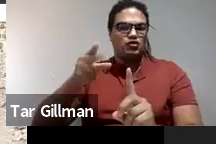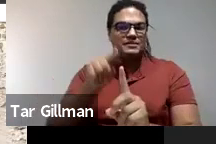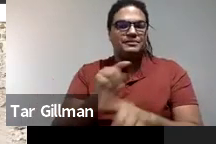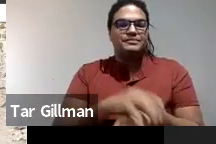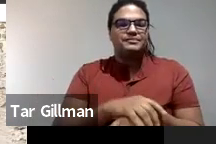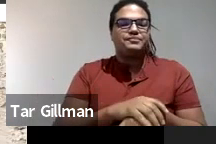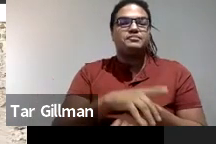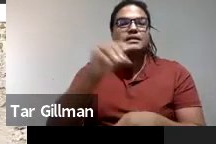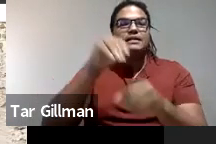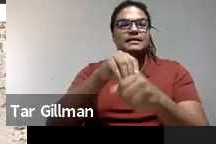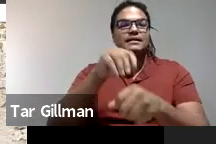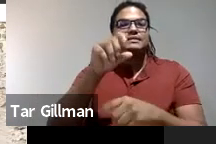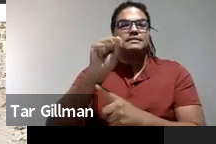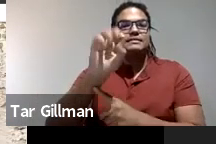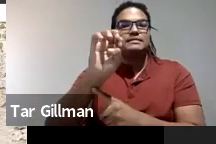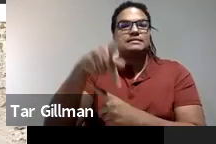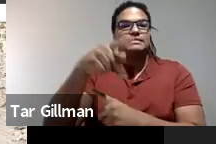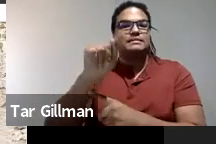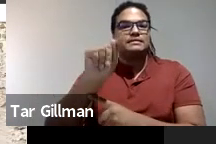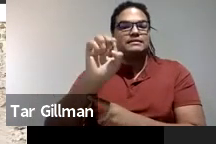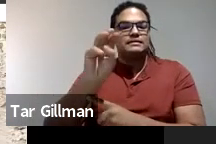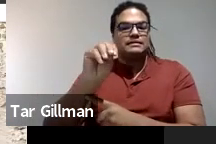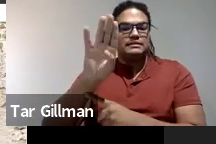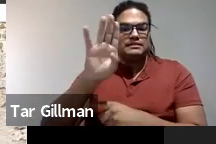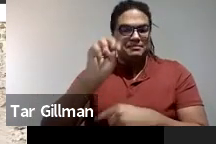history within the deaf community.